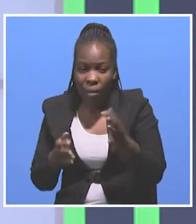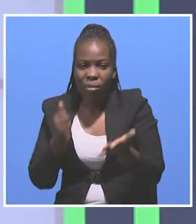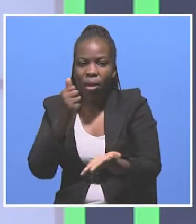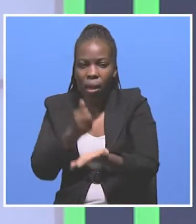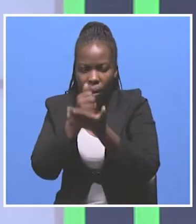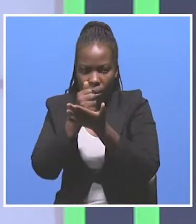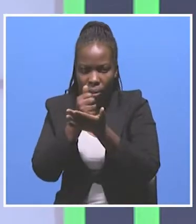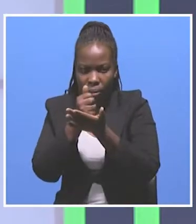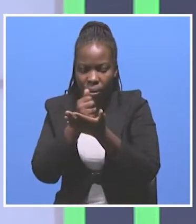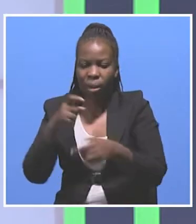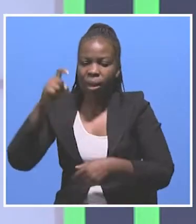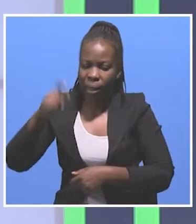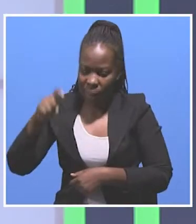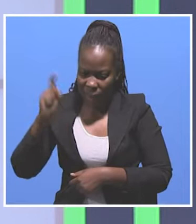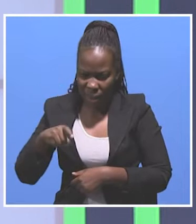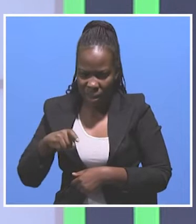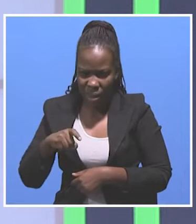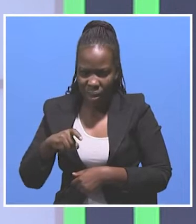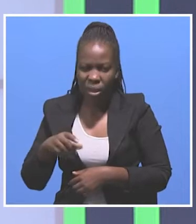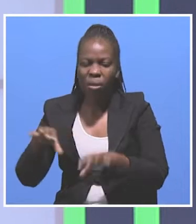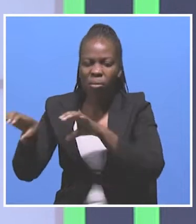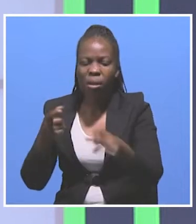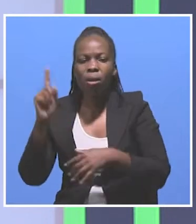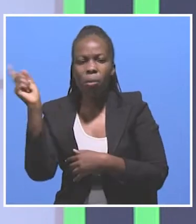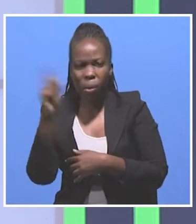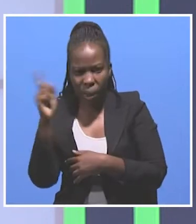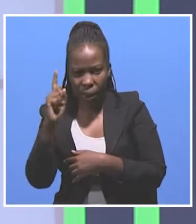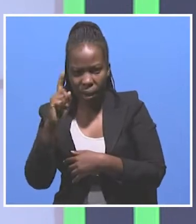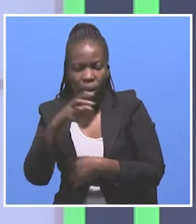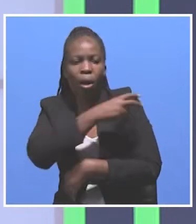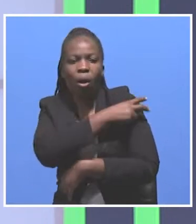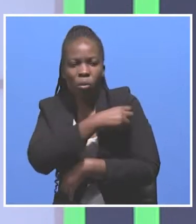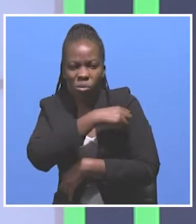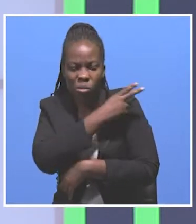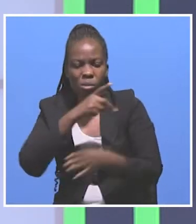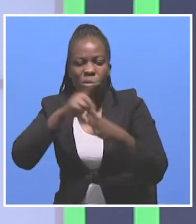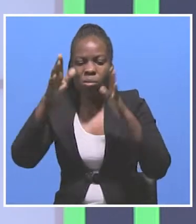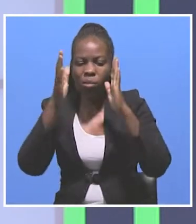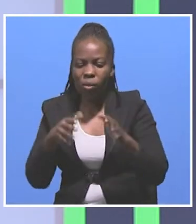at a health facility and conducted by qualified professionals that are certified using the